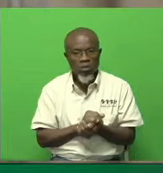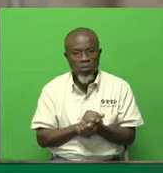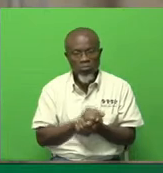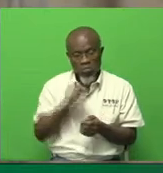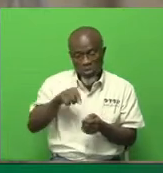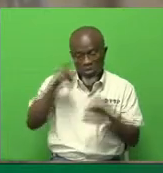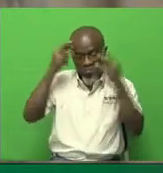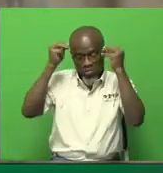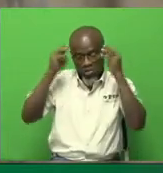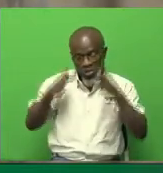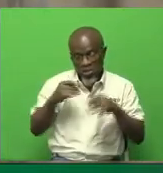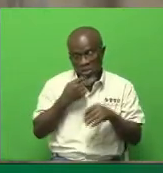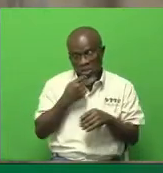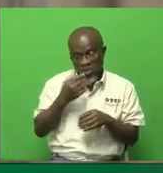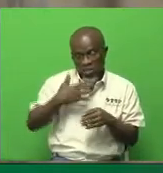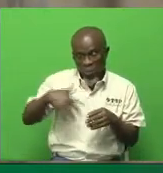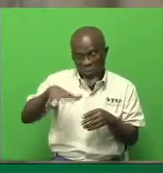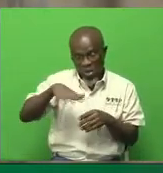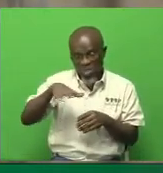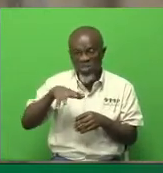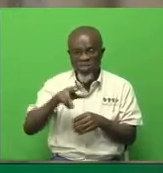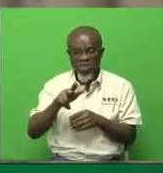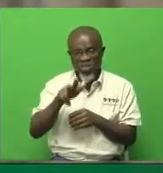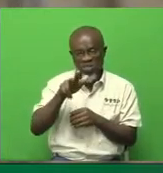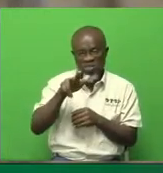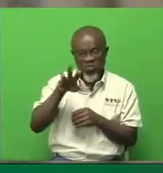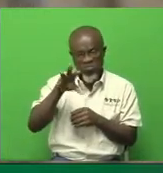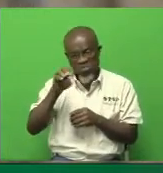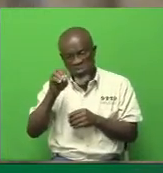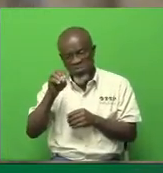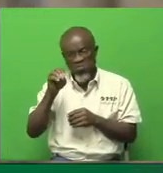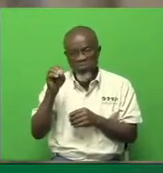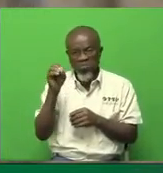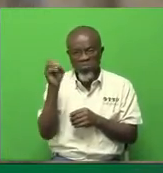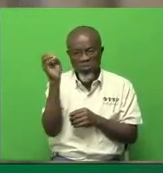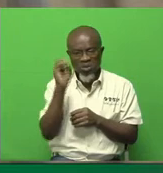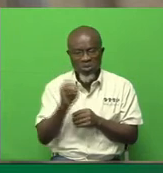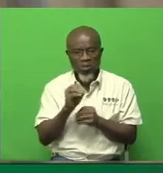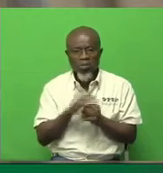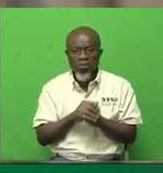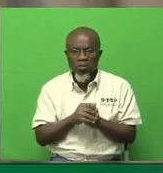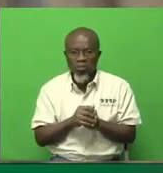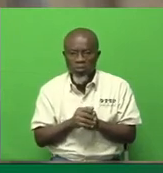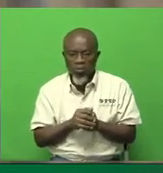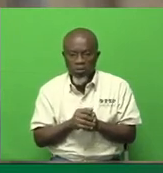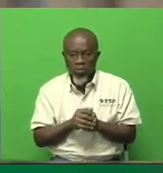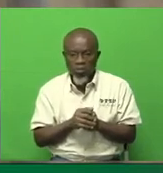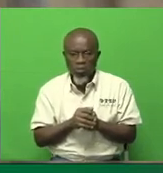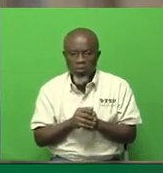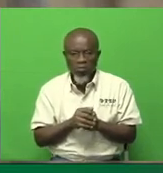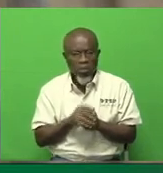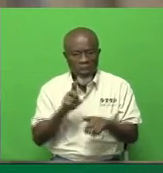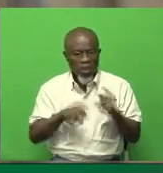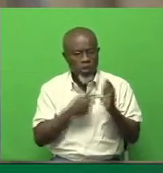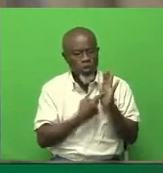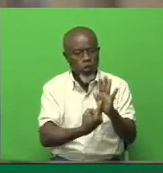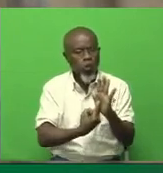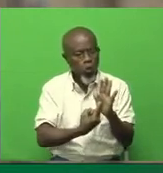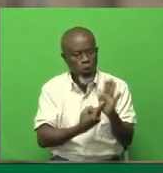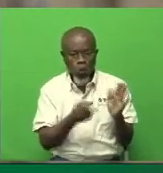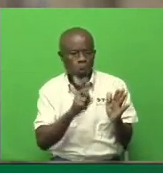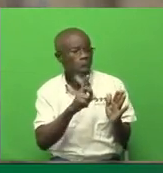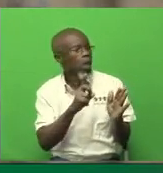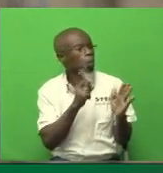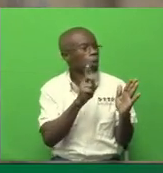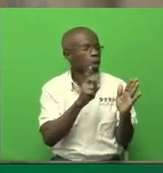but could not give any facts or any data Mr Deputy speaker I have in